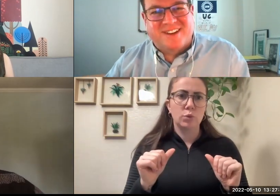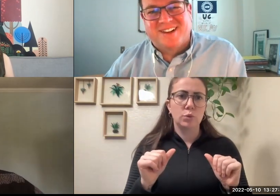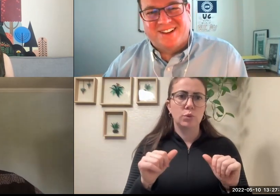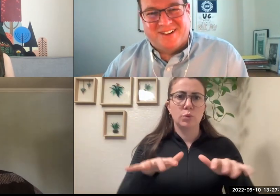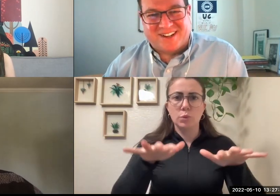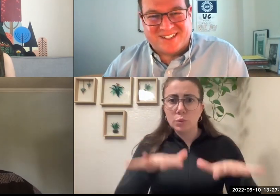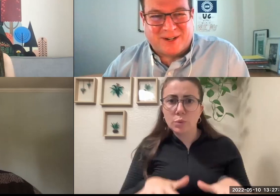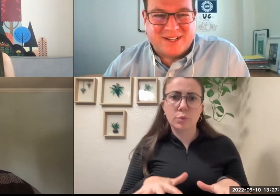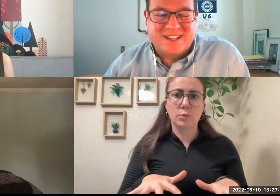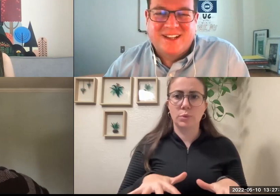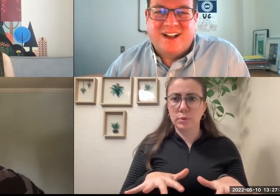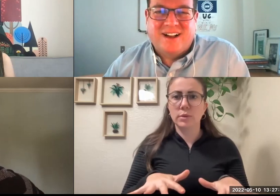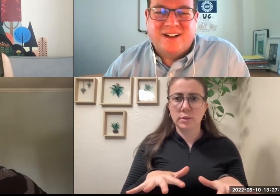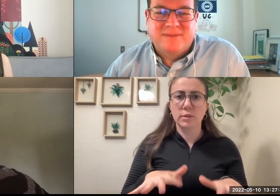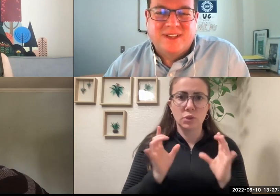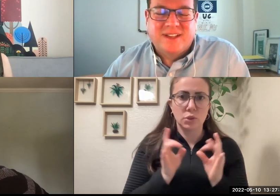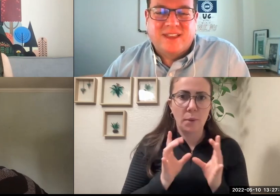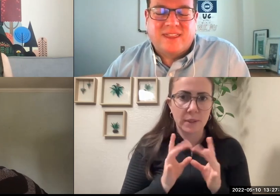somethings, you know, who work at Starbucks.